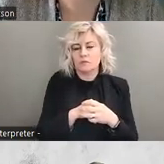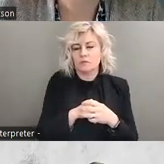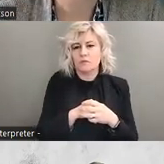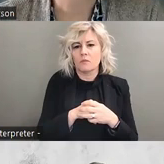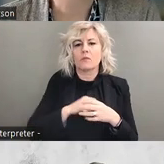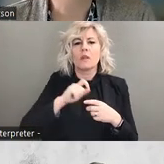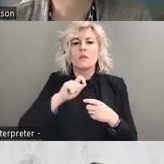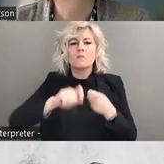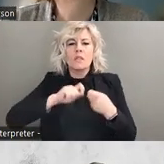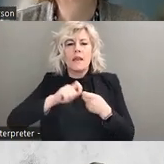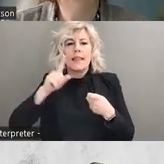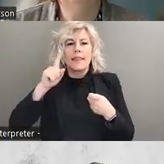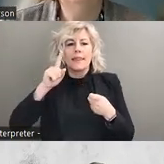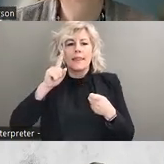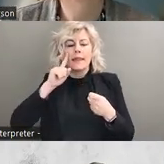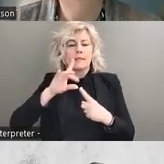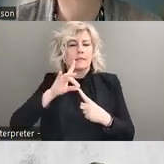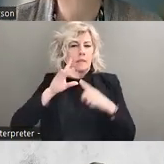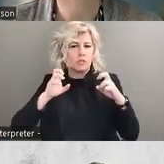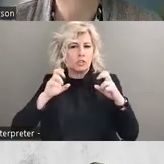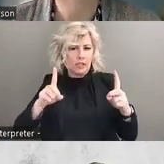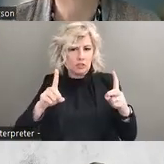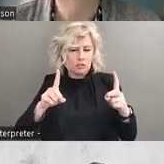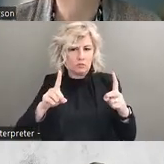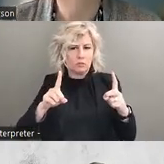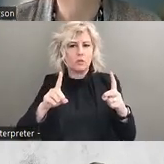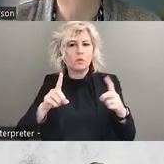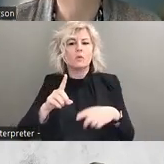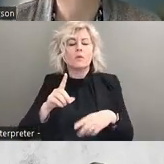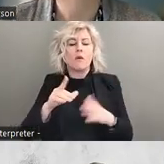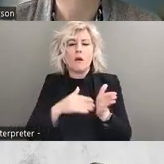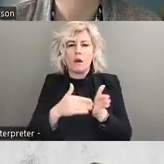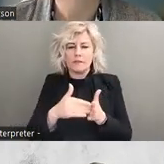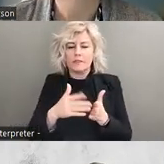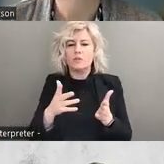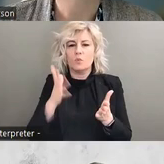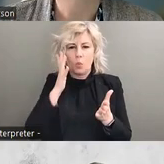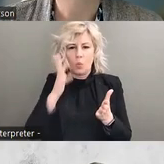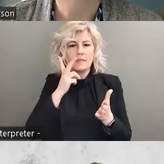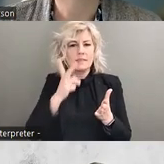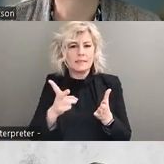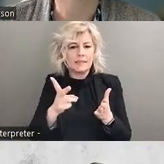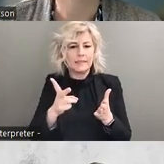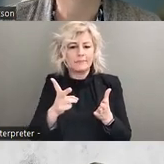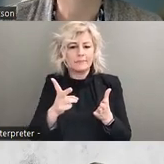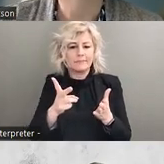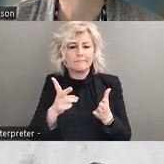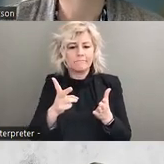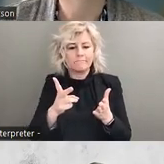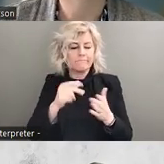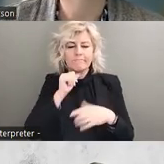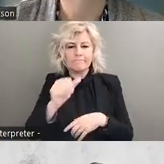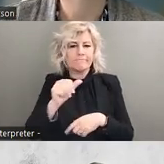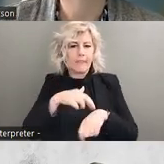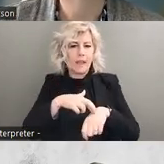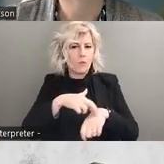Particularly in, I think, a special education setting, what you often find is still, rather than a referral being made out to